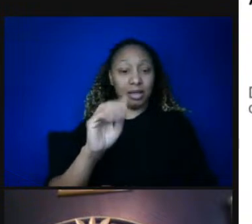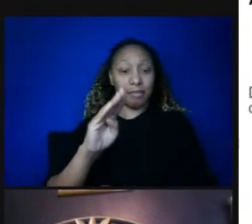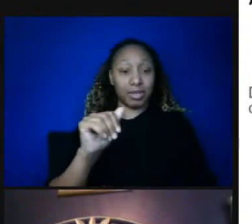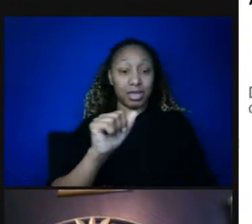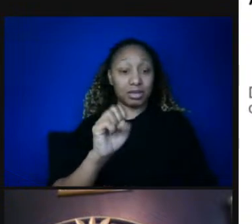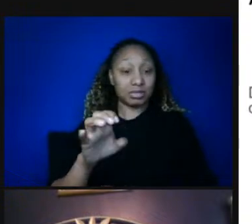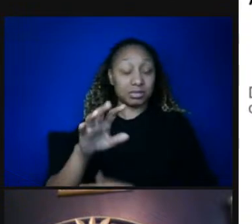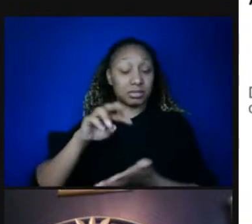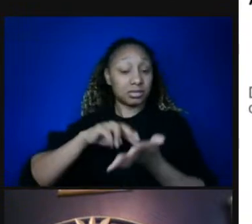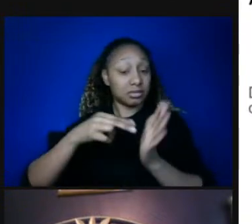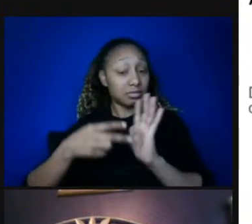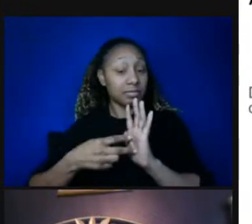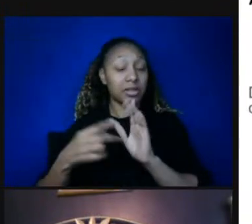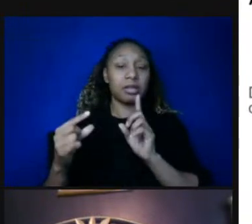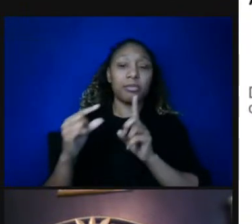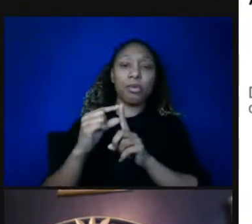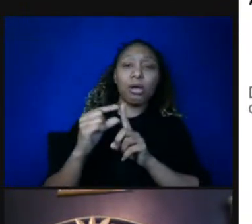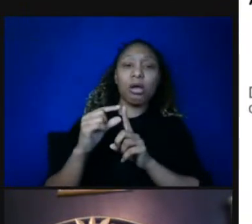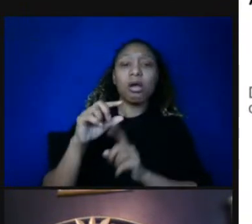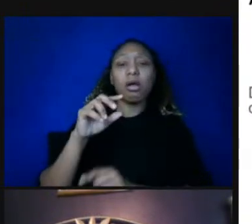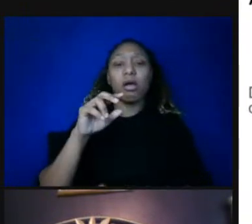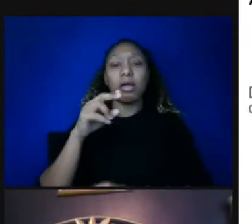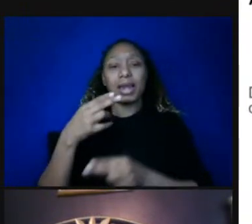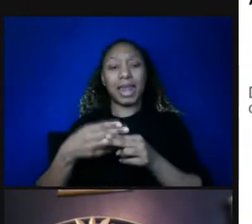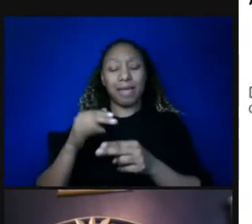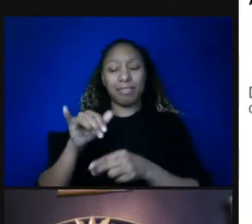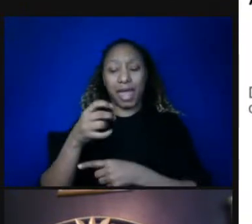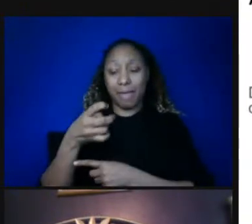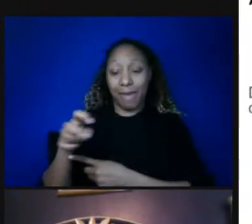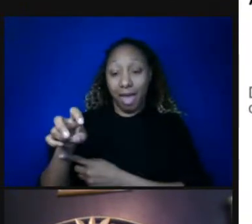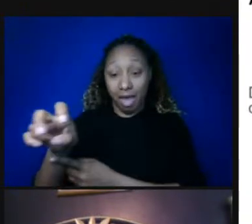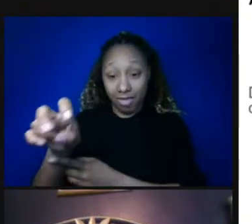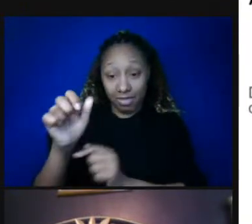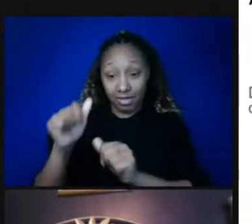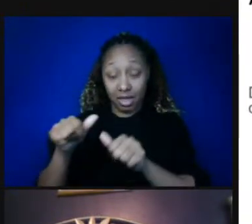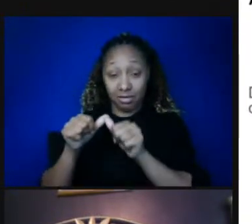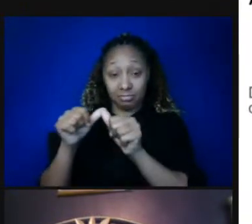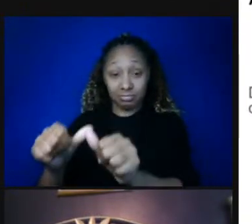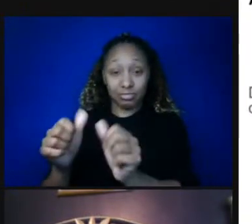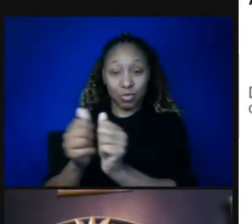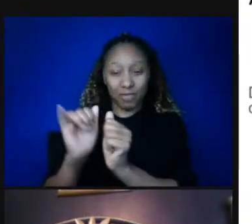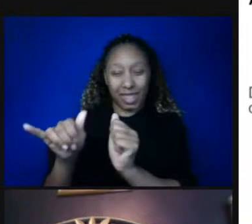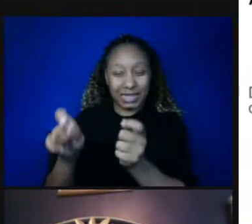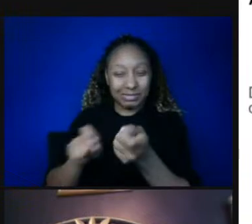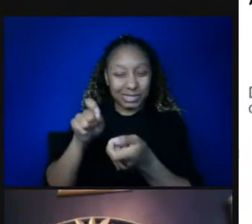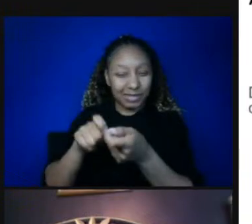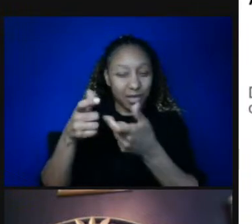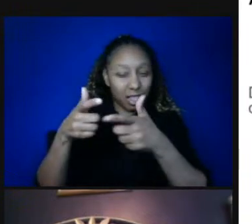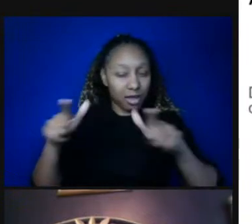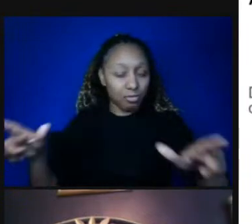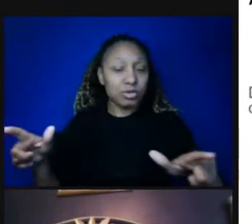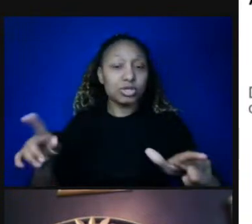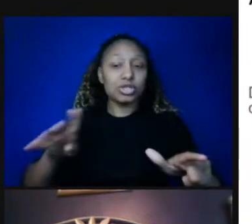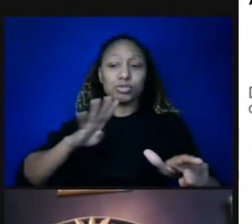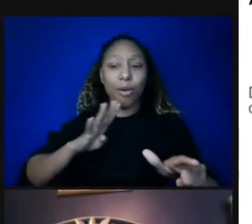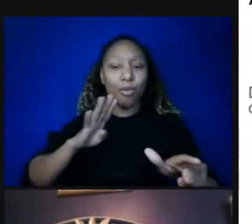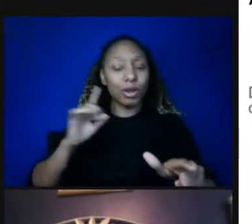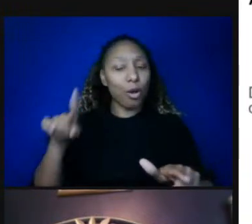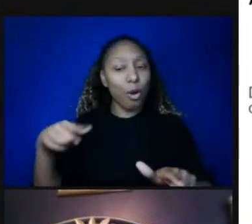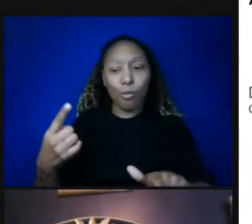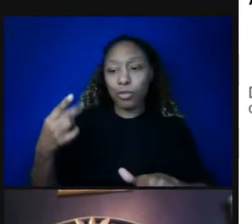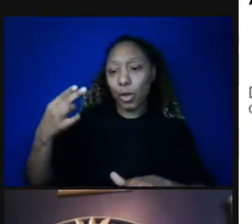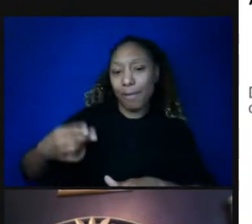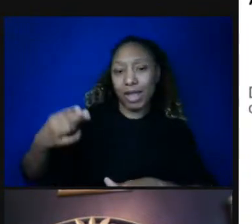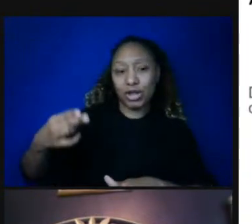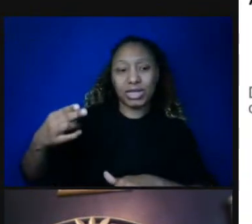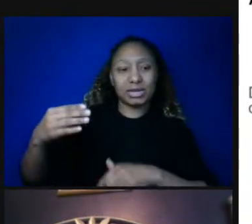Mayis, meaning a path to go on in the Lenape dialect of the Algonkian language, a dialect that was spoken historically on Maryland's